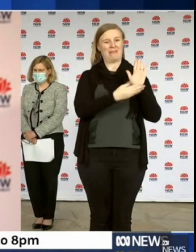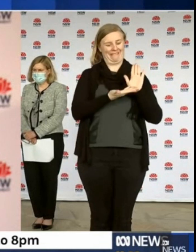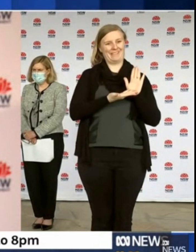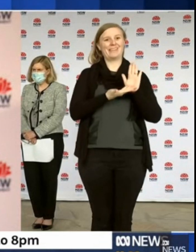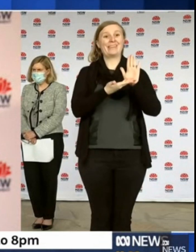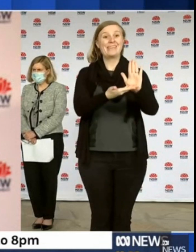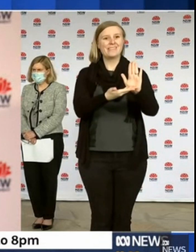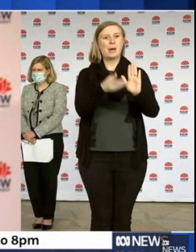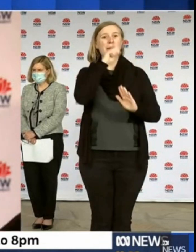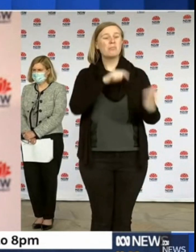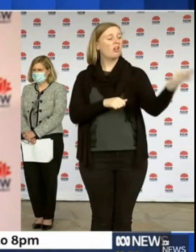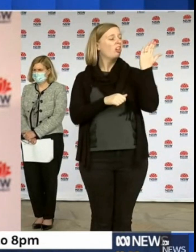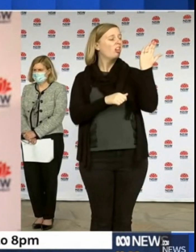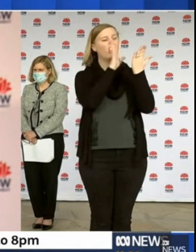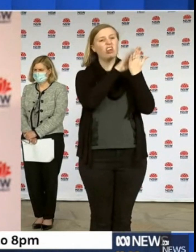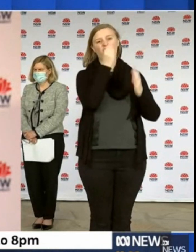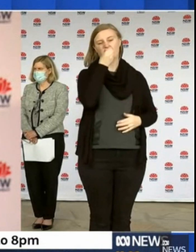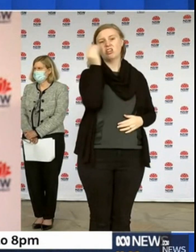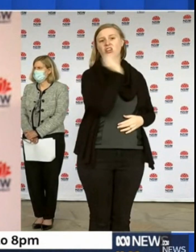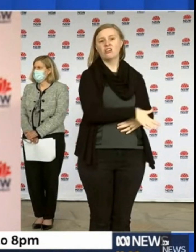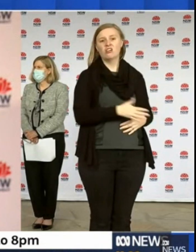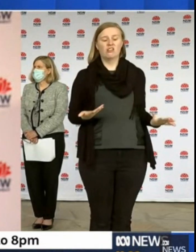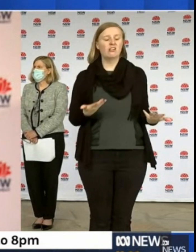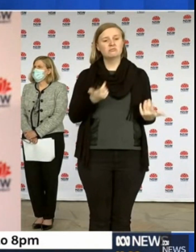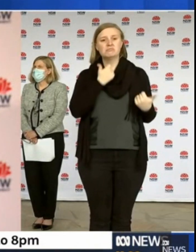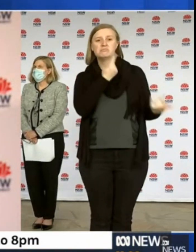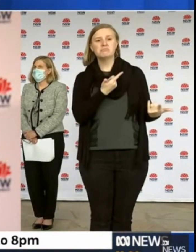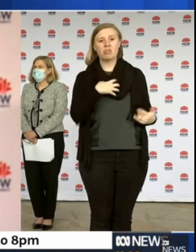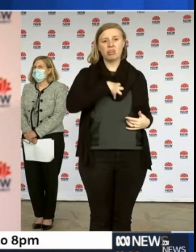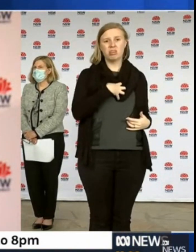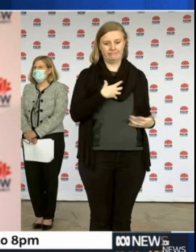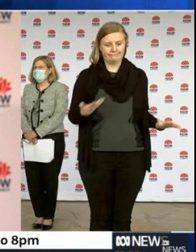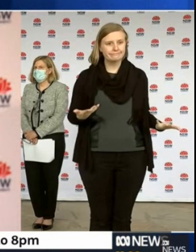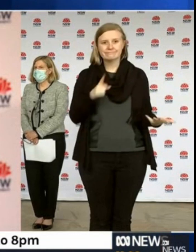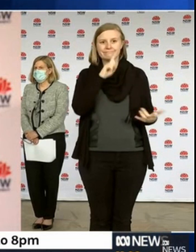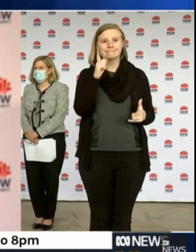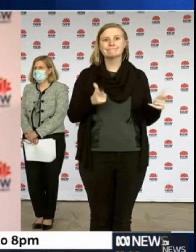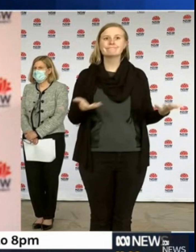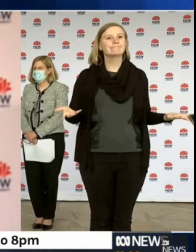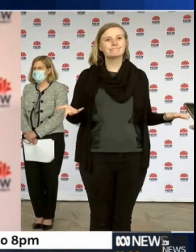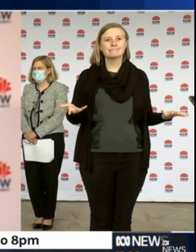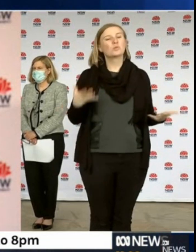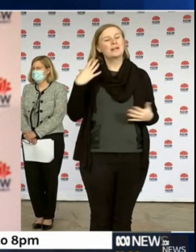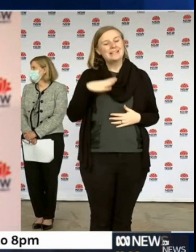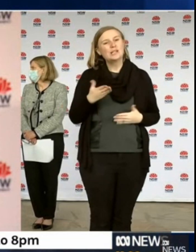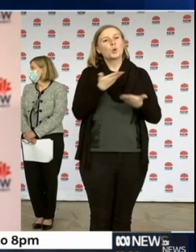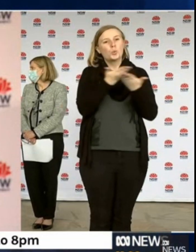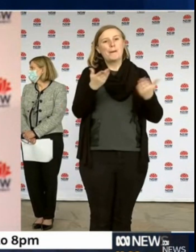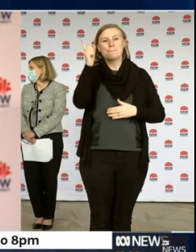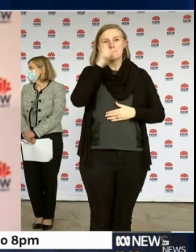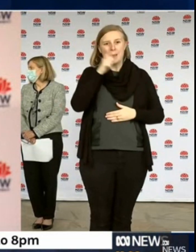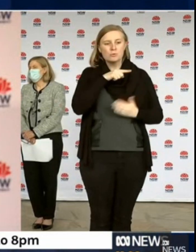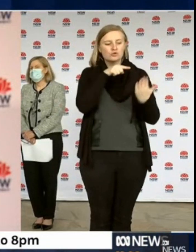takes to keep people safe. We know what it takes to make sure we do our best in containing the virus, but we